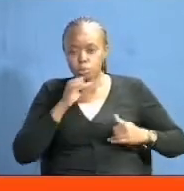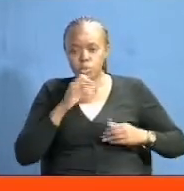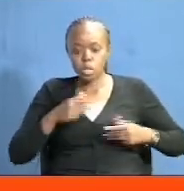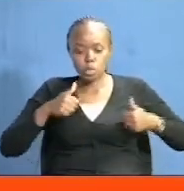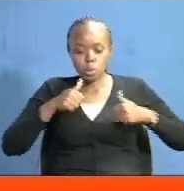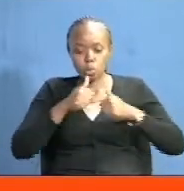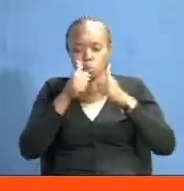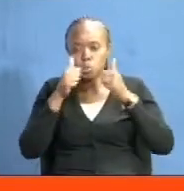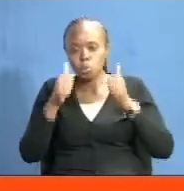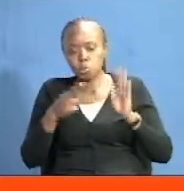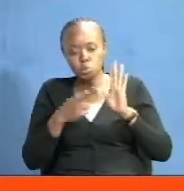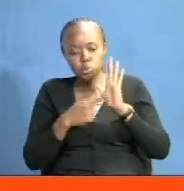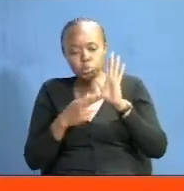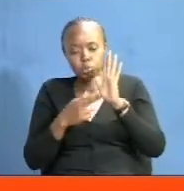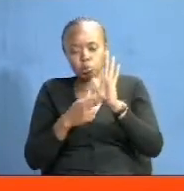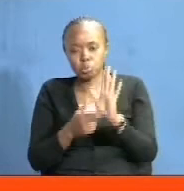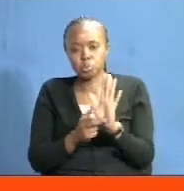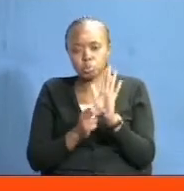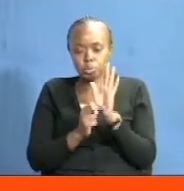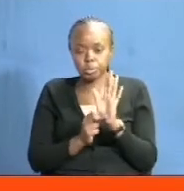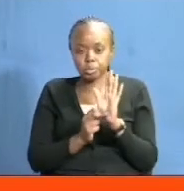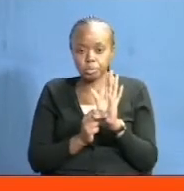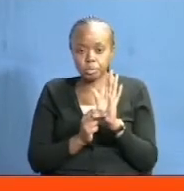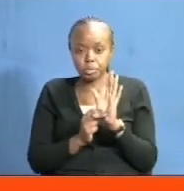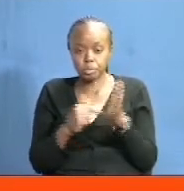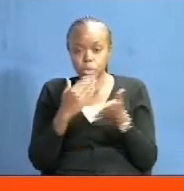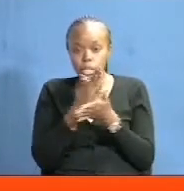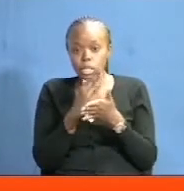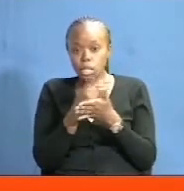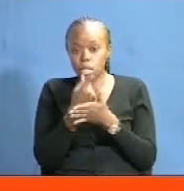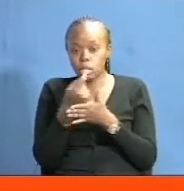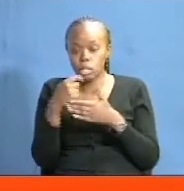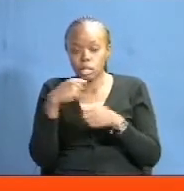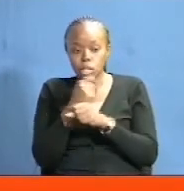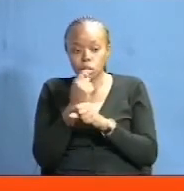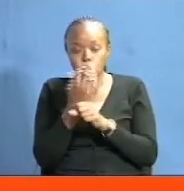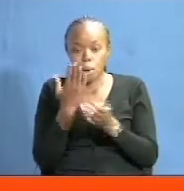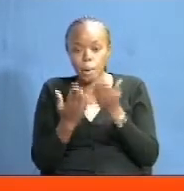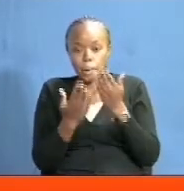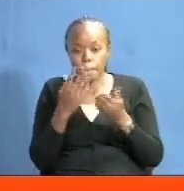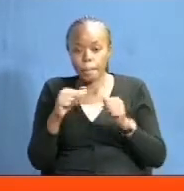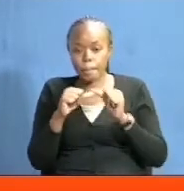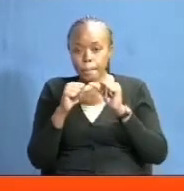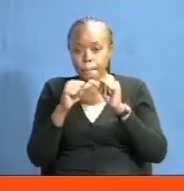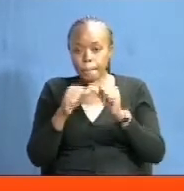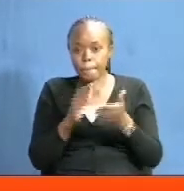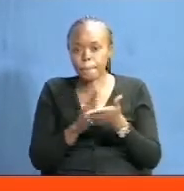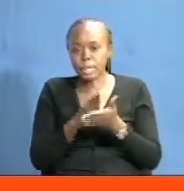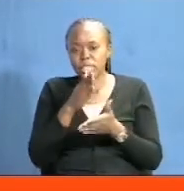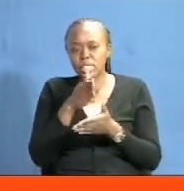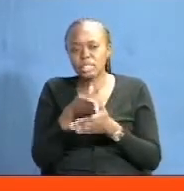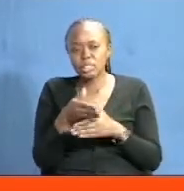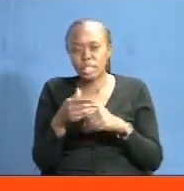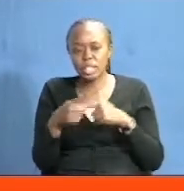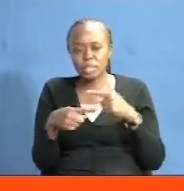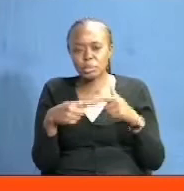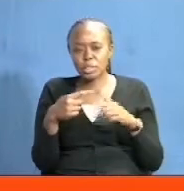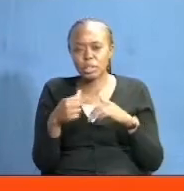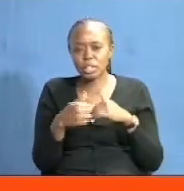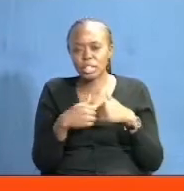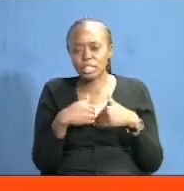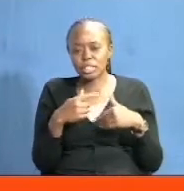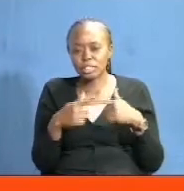national politics? Rather, what are some of the activities you may be running to ensure that